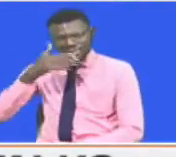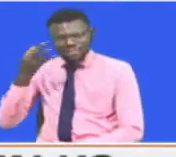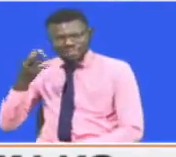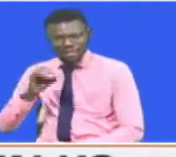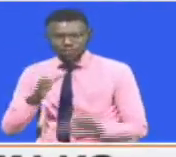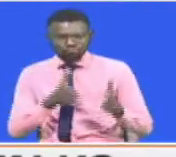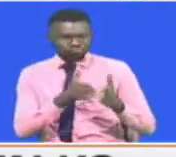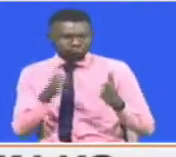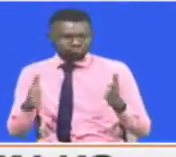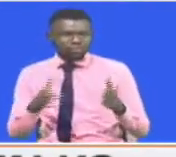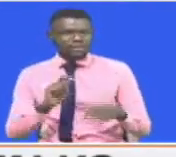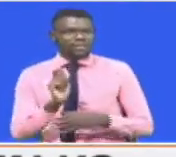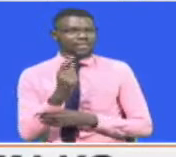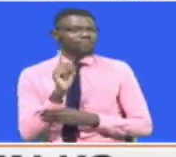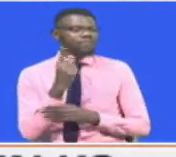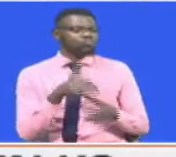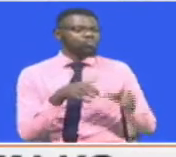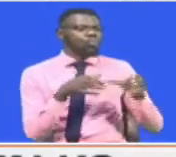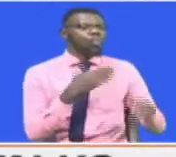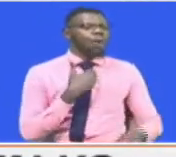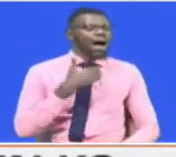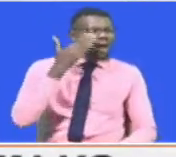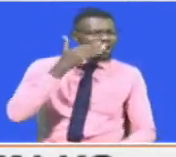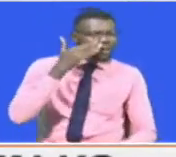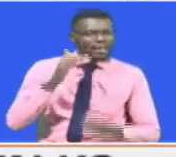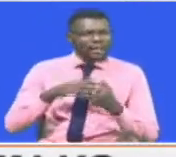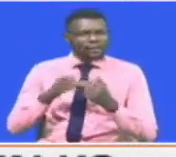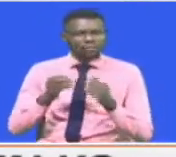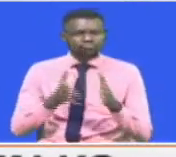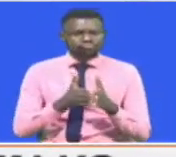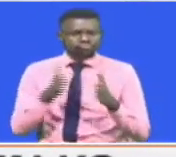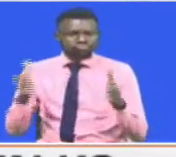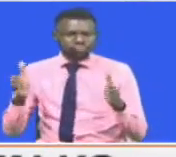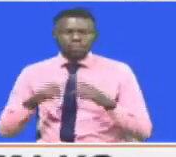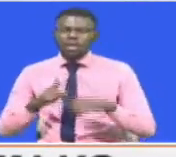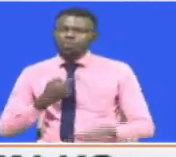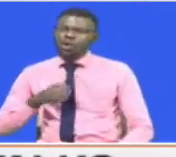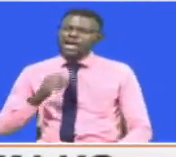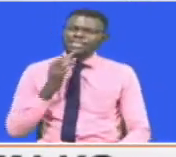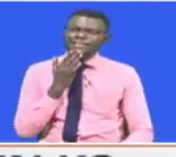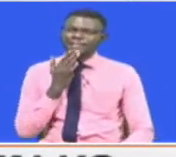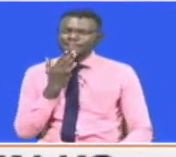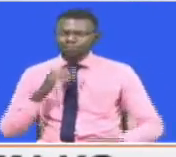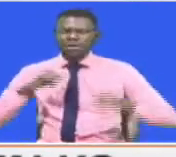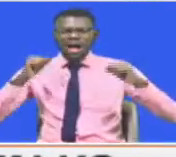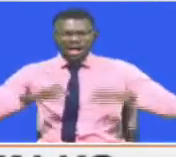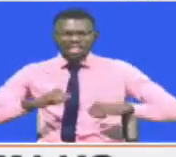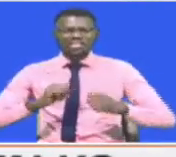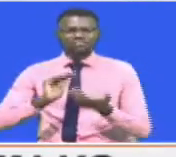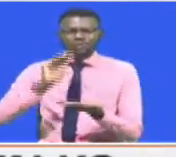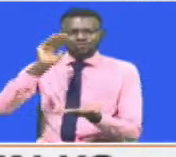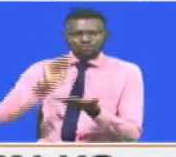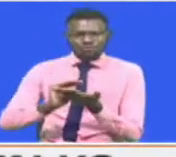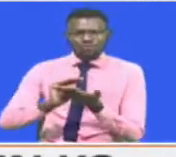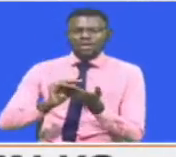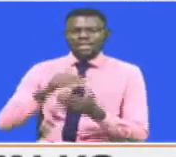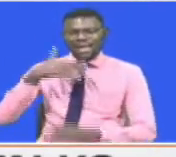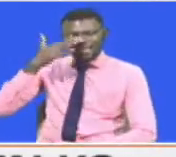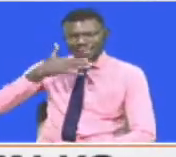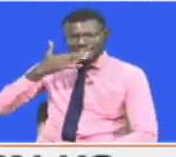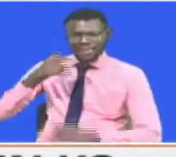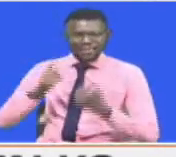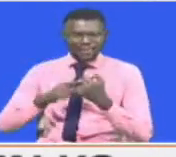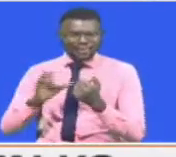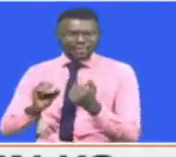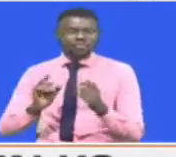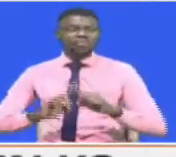Kwanza had given a time frame of 90 days. We have agreed to constrain that time to 60 days. But within